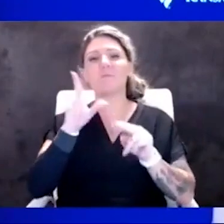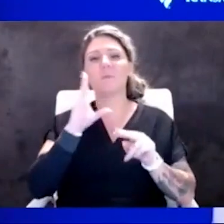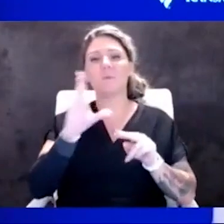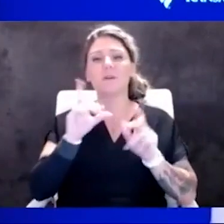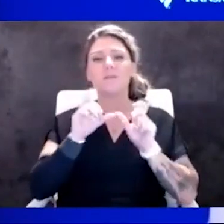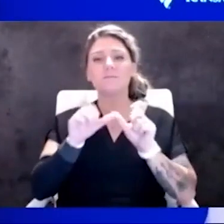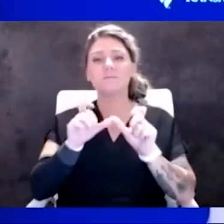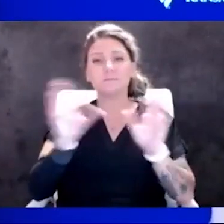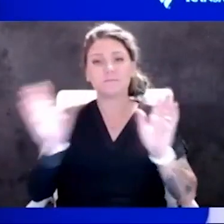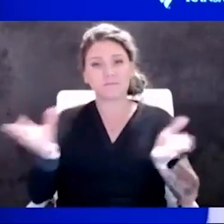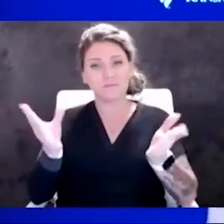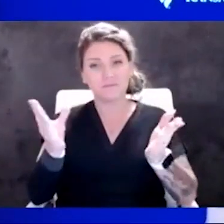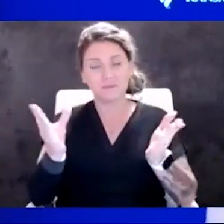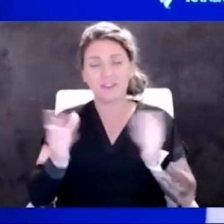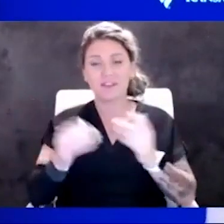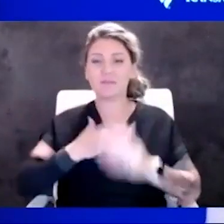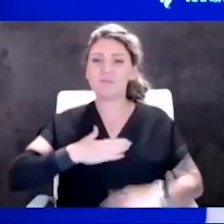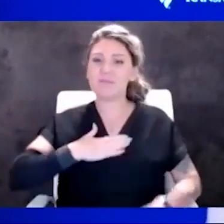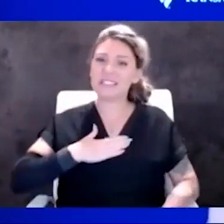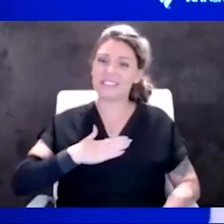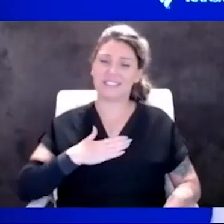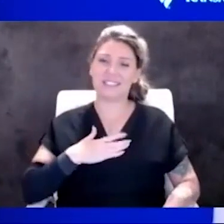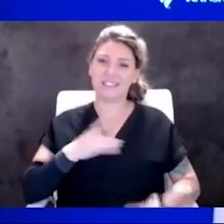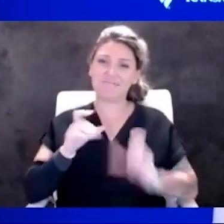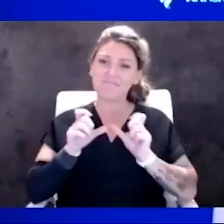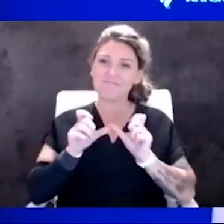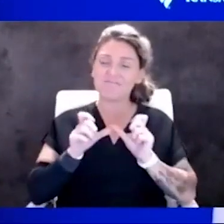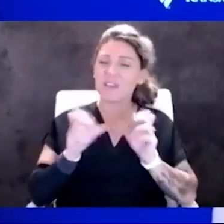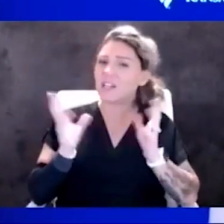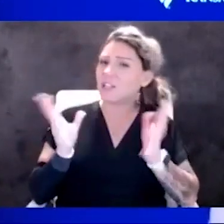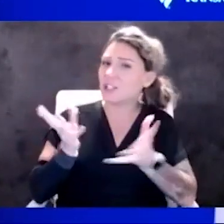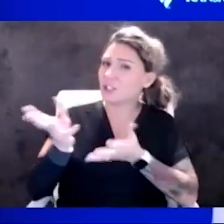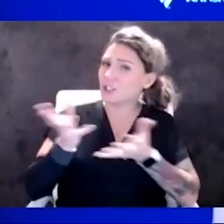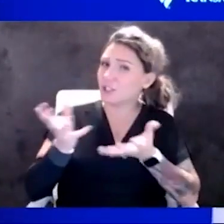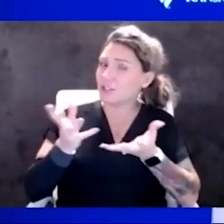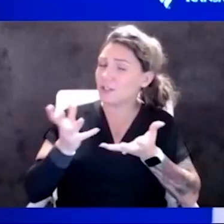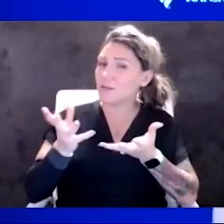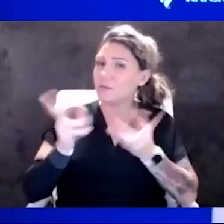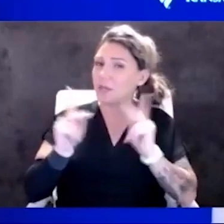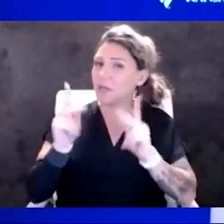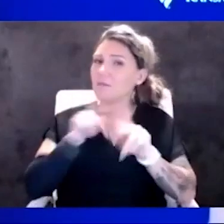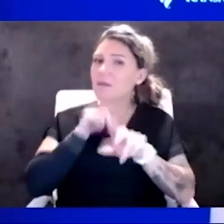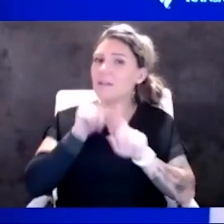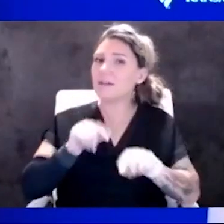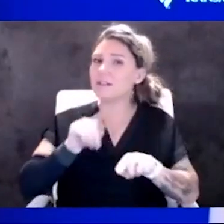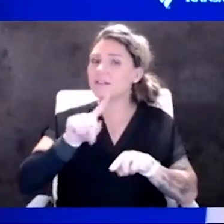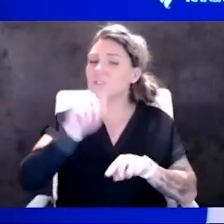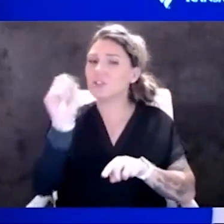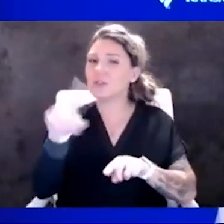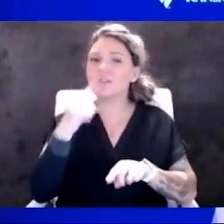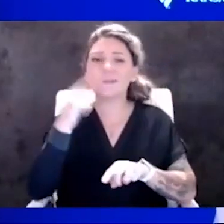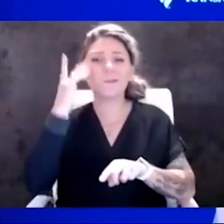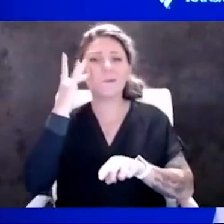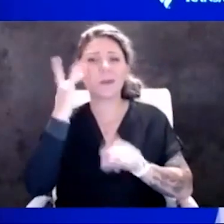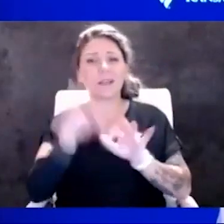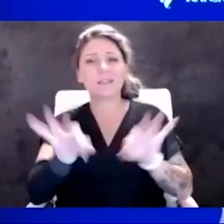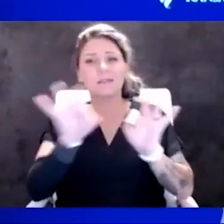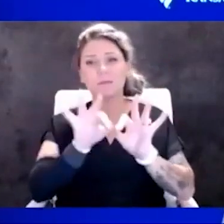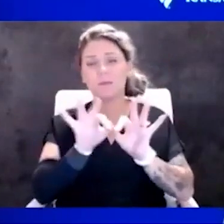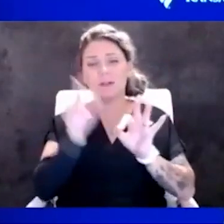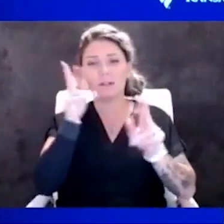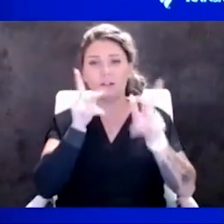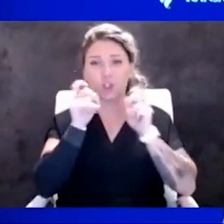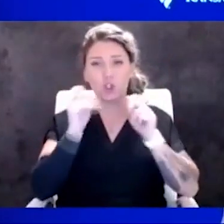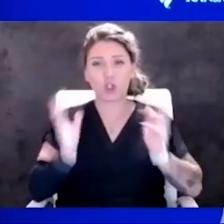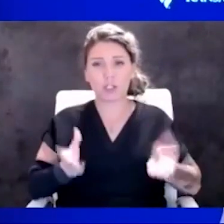that, and please continue to talk with people and answer their questions about why is vaccination important. We've heard it here.